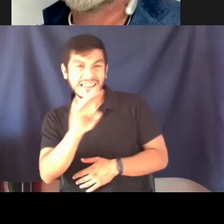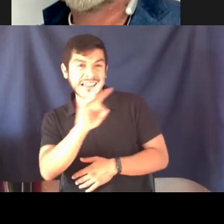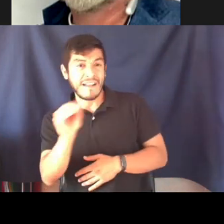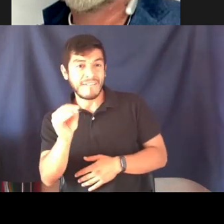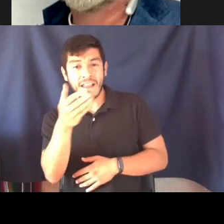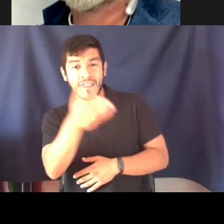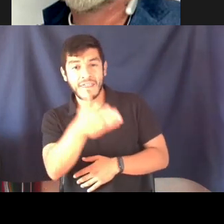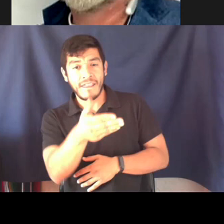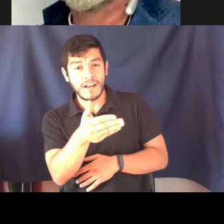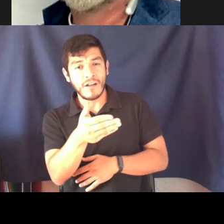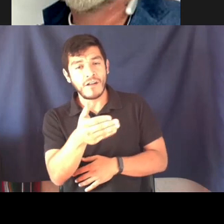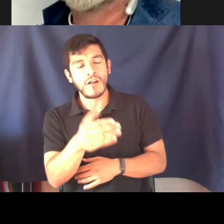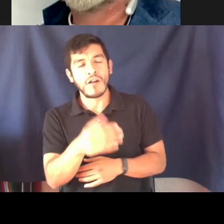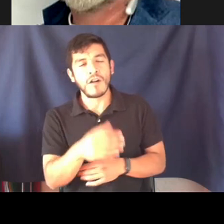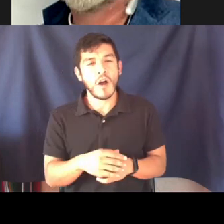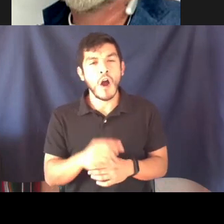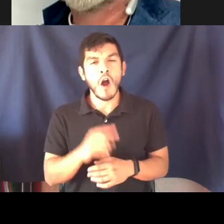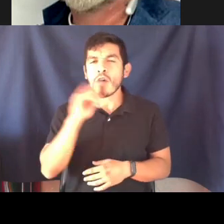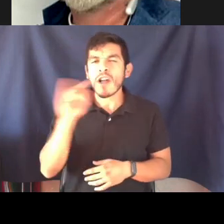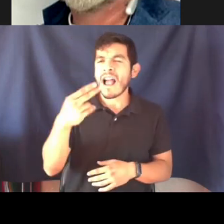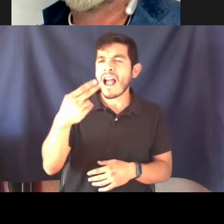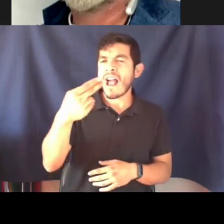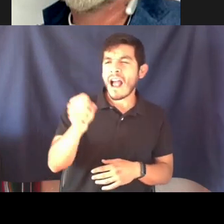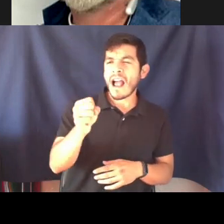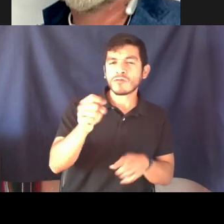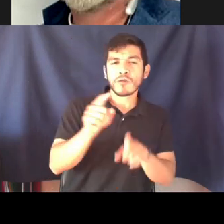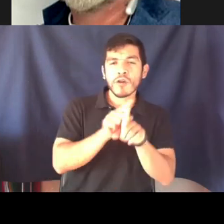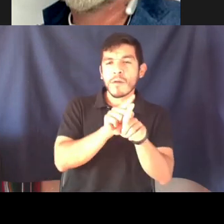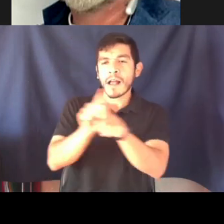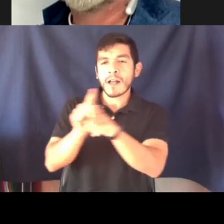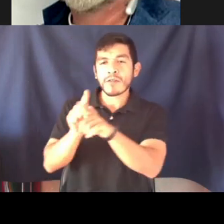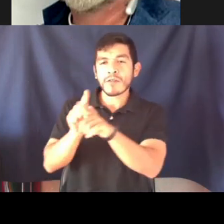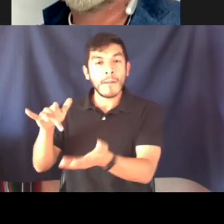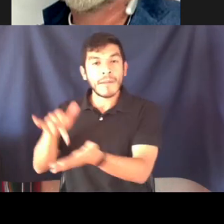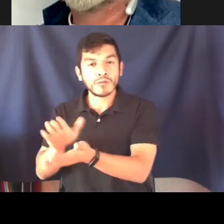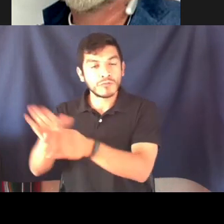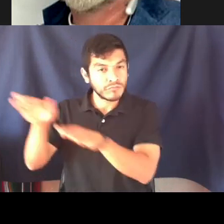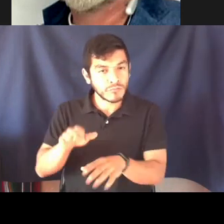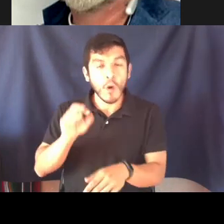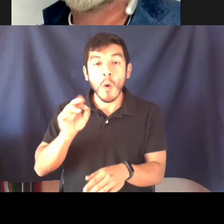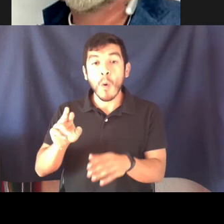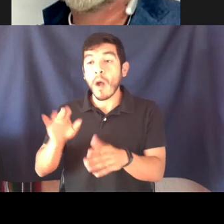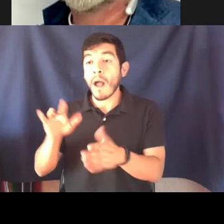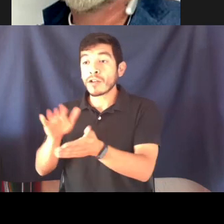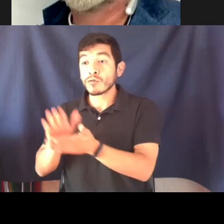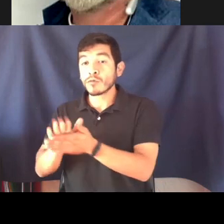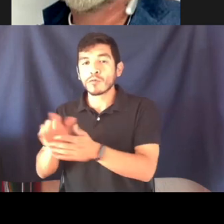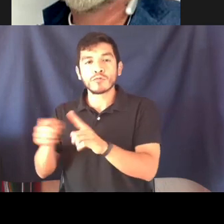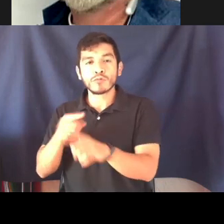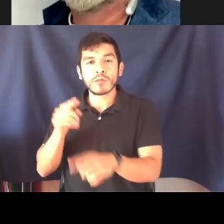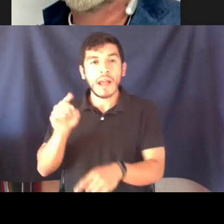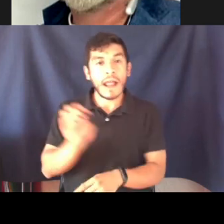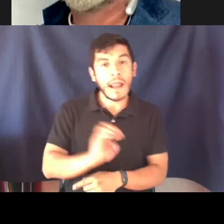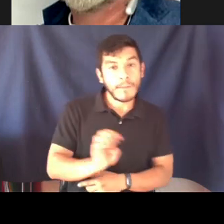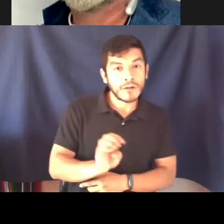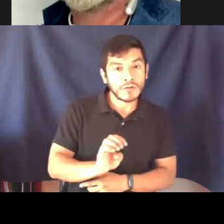school students mentoring middle or elementary, a few examples of middle to elementary, just a handful of